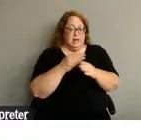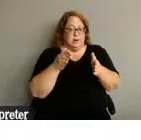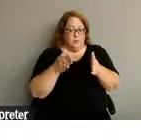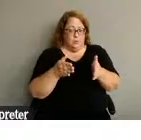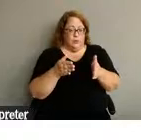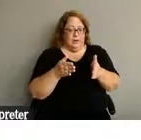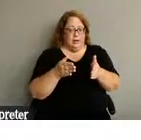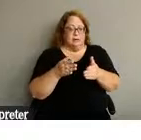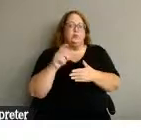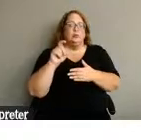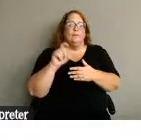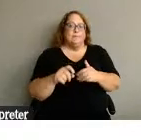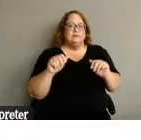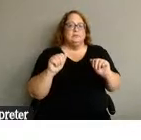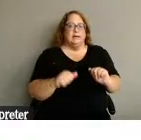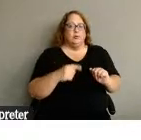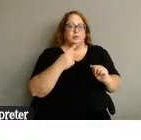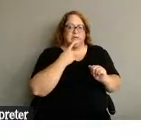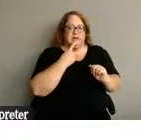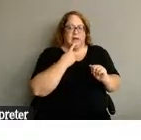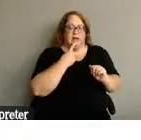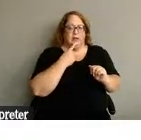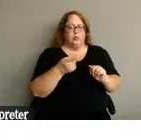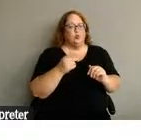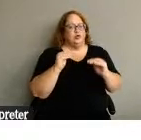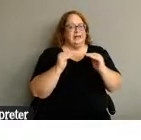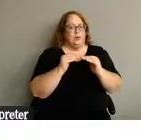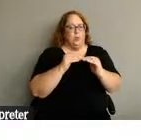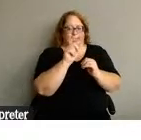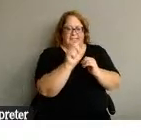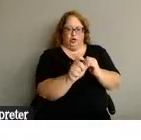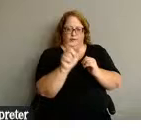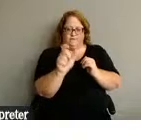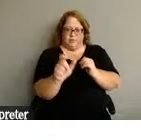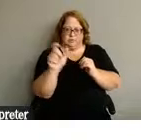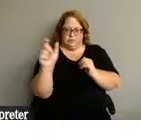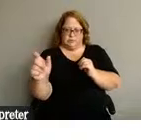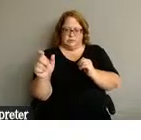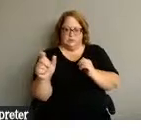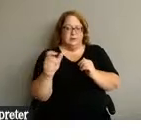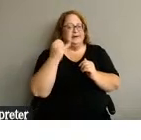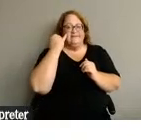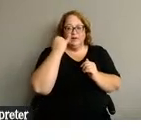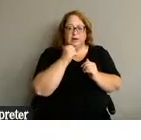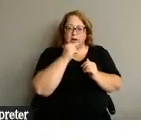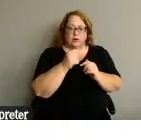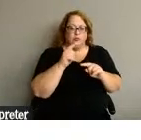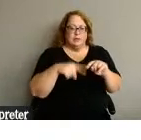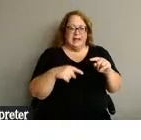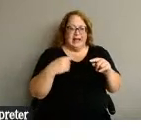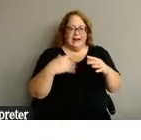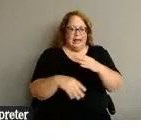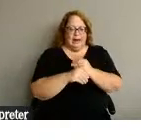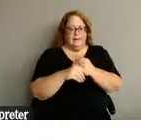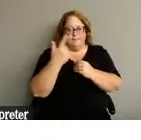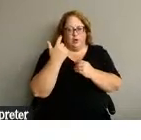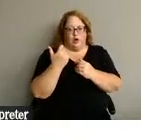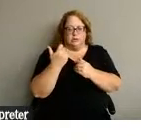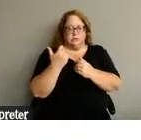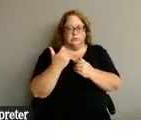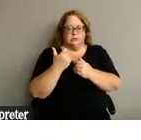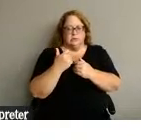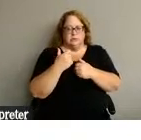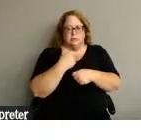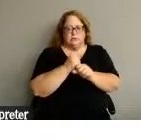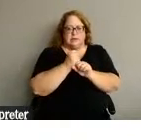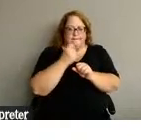way, you have to be able to say that those are equal. If not, you can't add them because it just